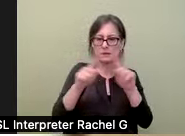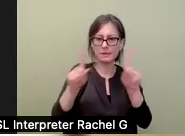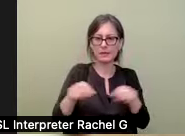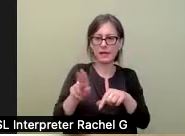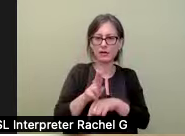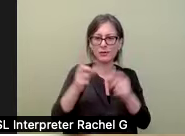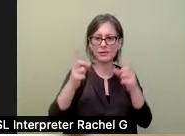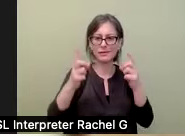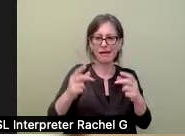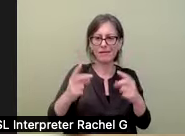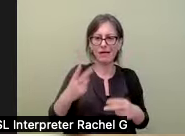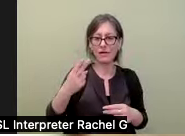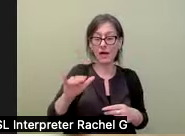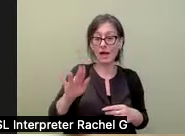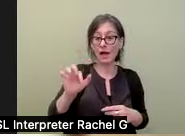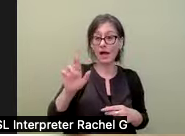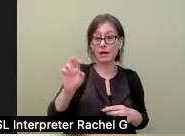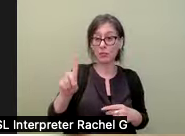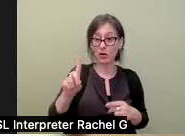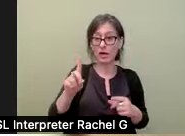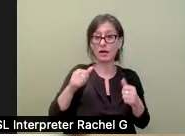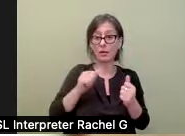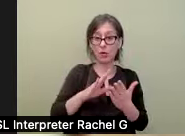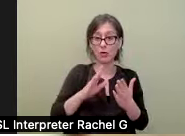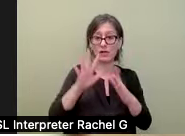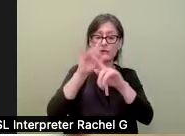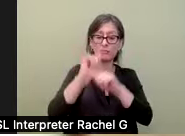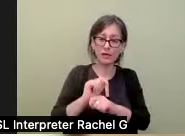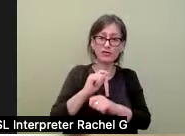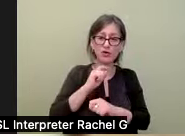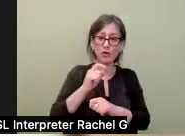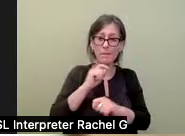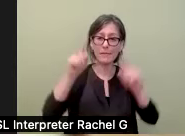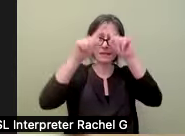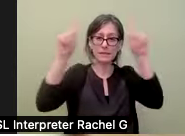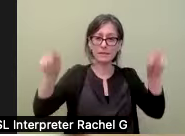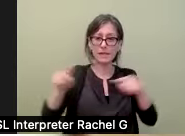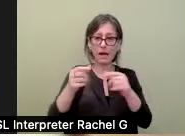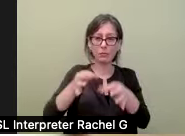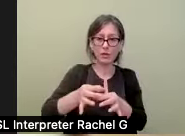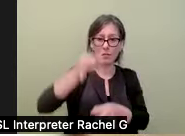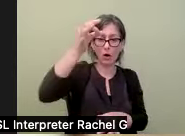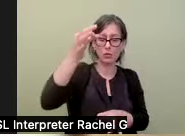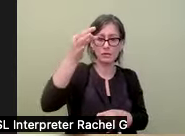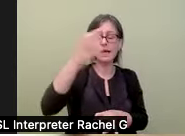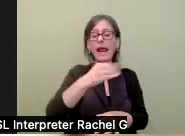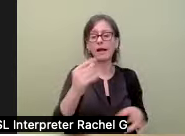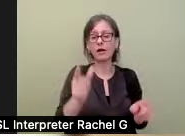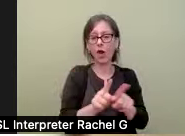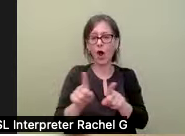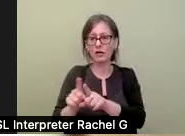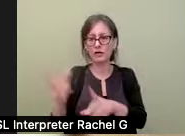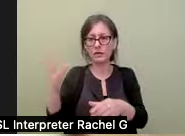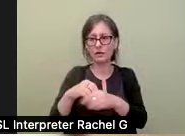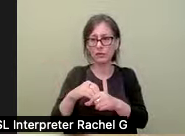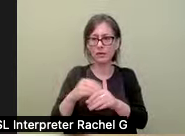hybrid approach. We're talking about the traditional metal signs on metal posts that many are familiar with, and also incorporating